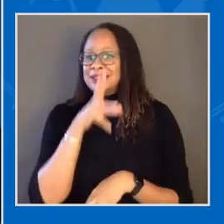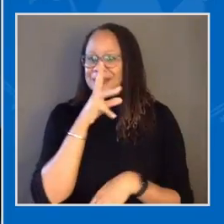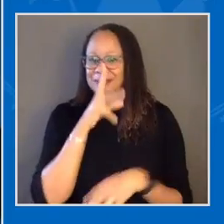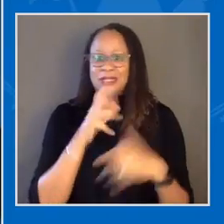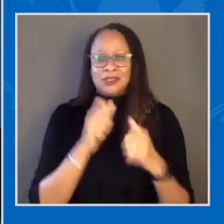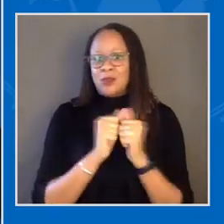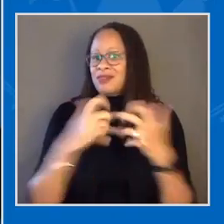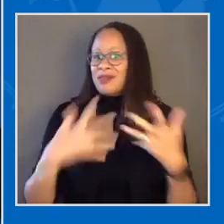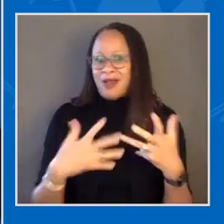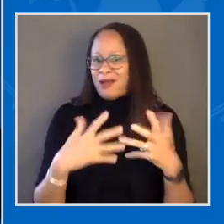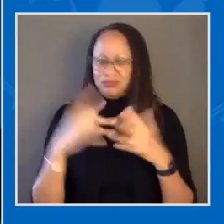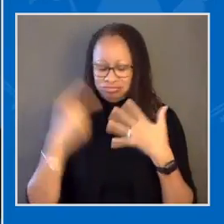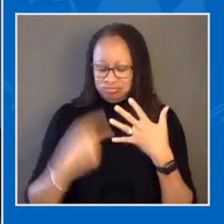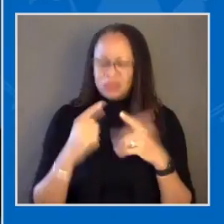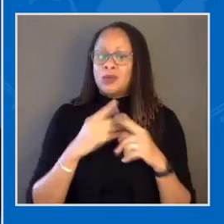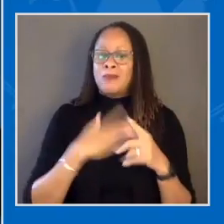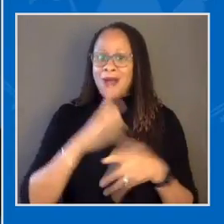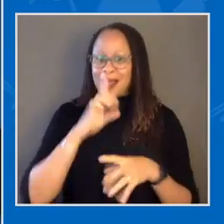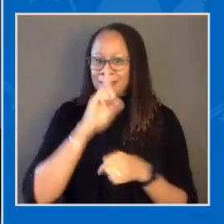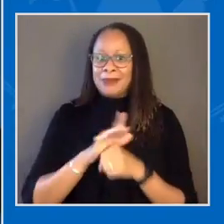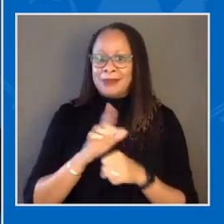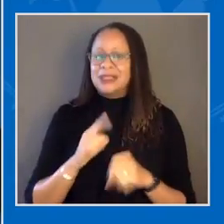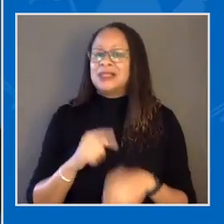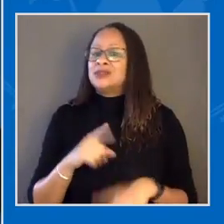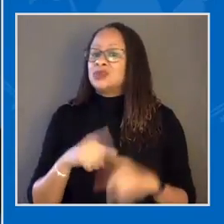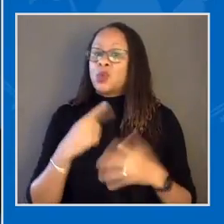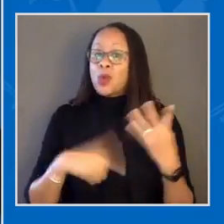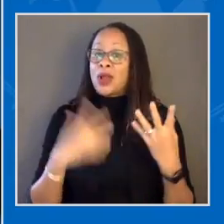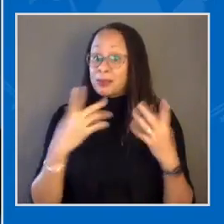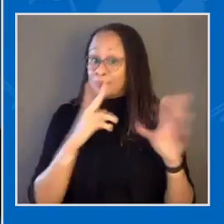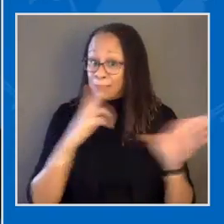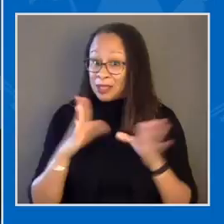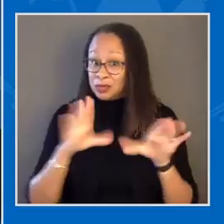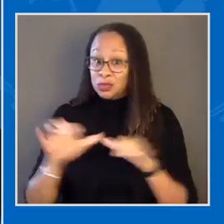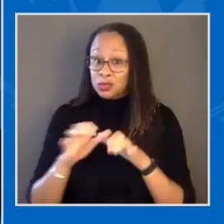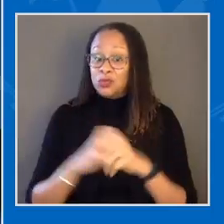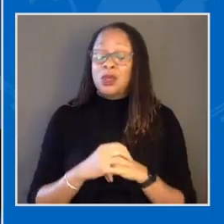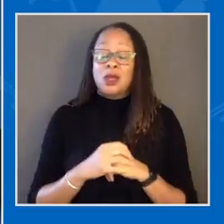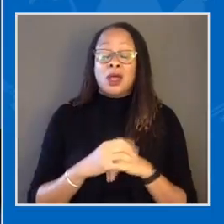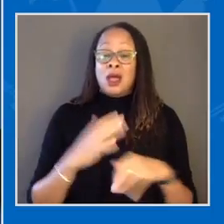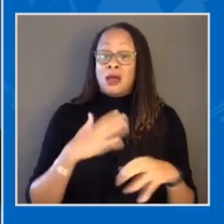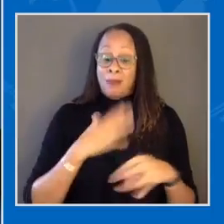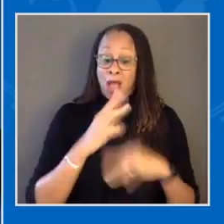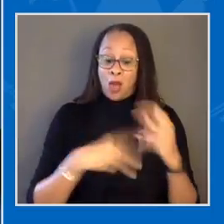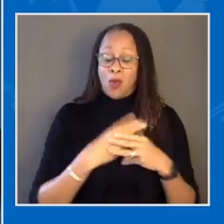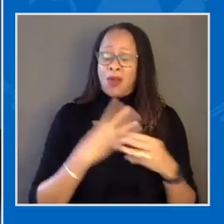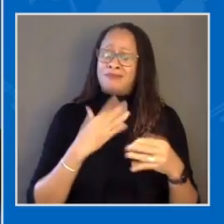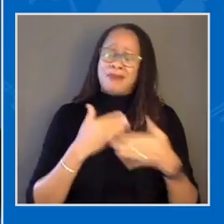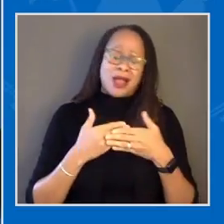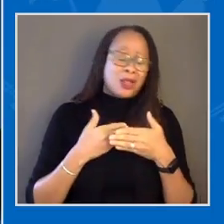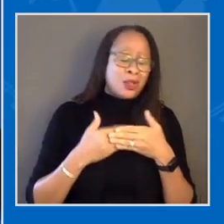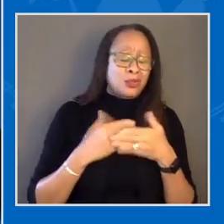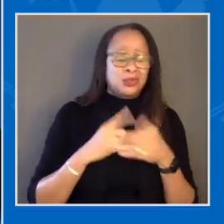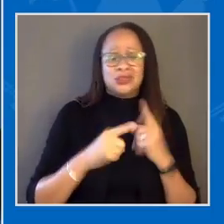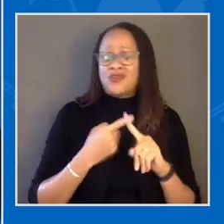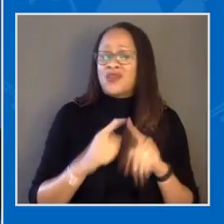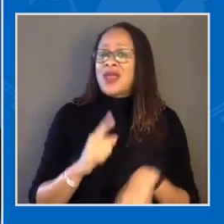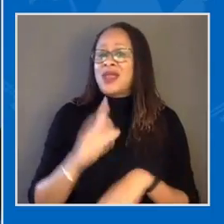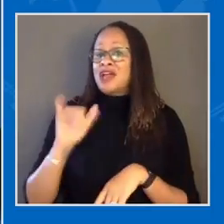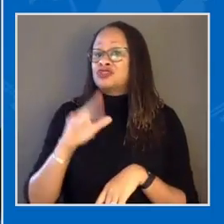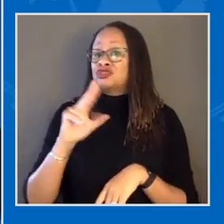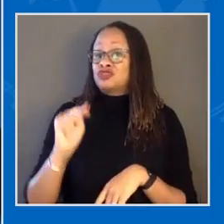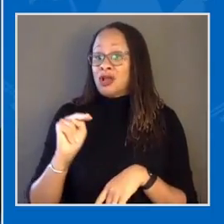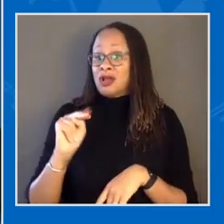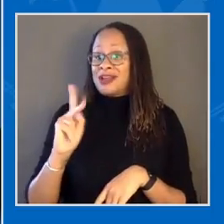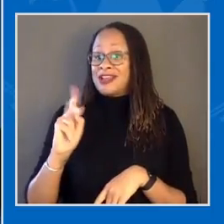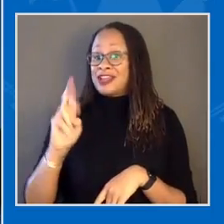unambiguously to my commitment. The world would know that with one of my closest friends, John Kerry, he's speaking for America on